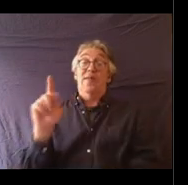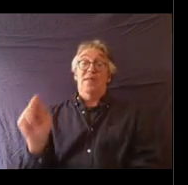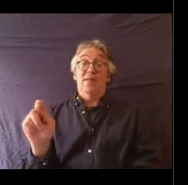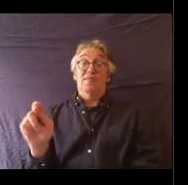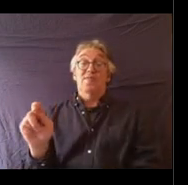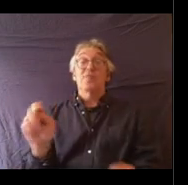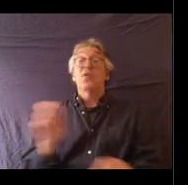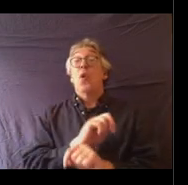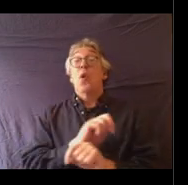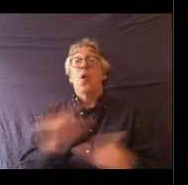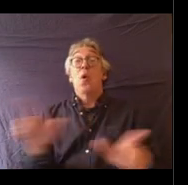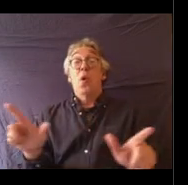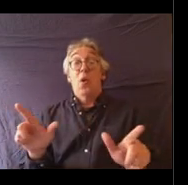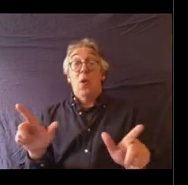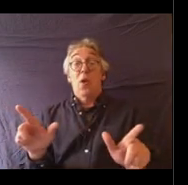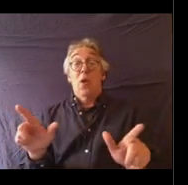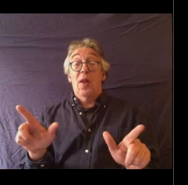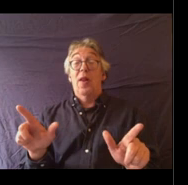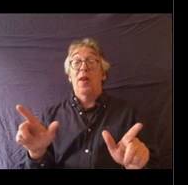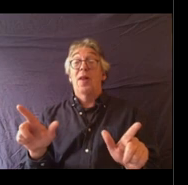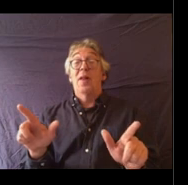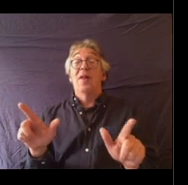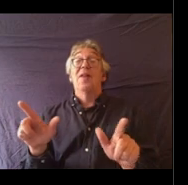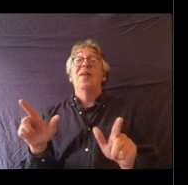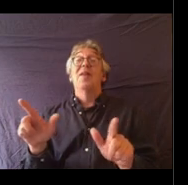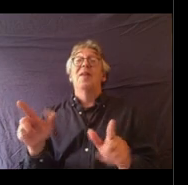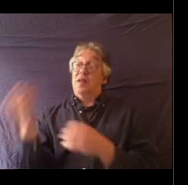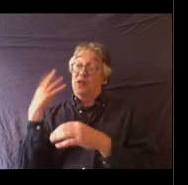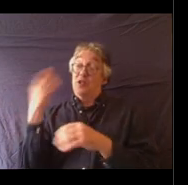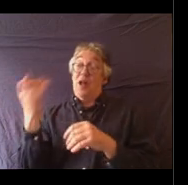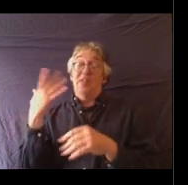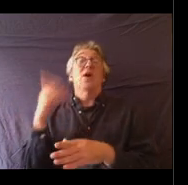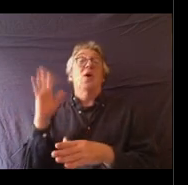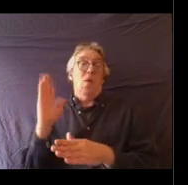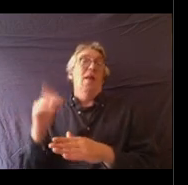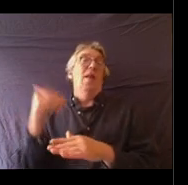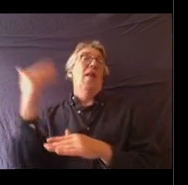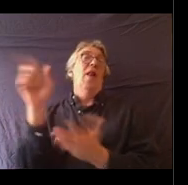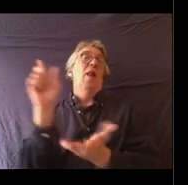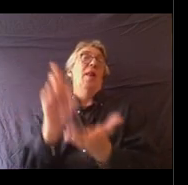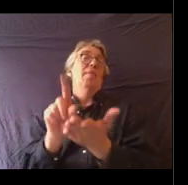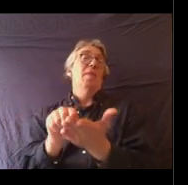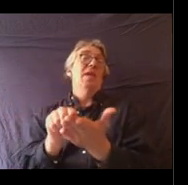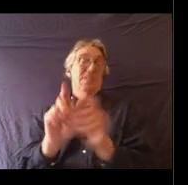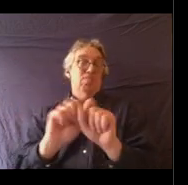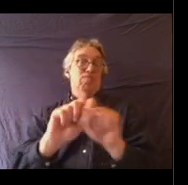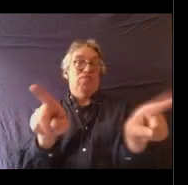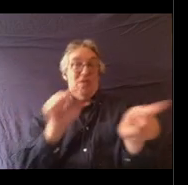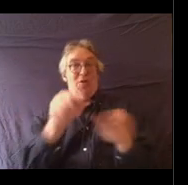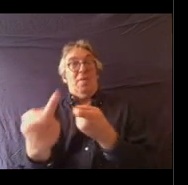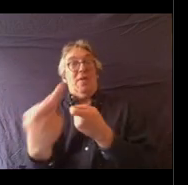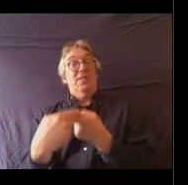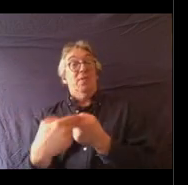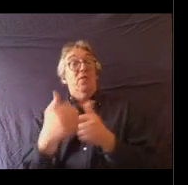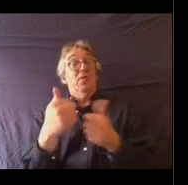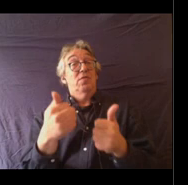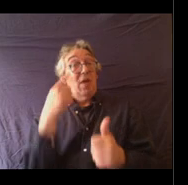the handouts of this webinar and will also be published later for all the participants. So I think I mentioned